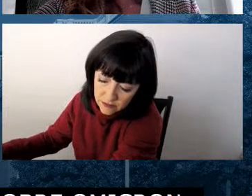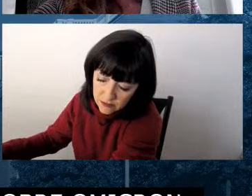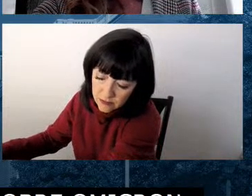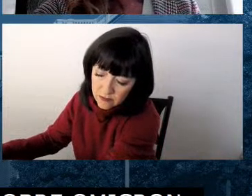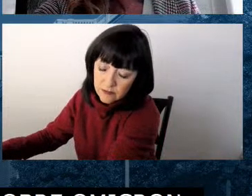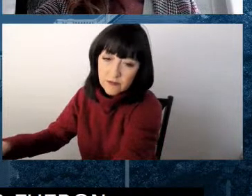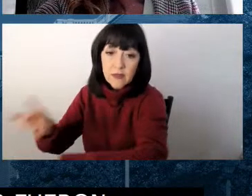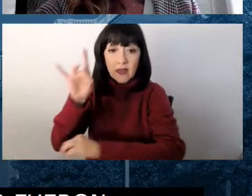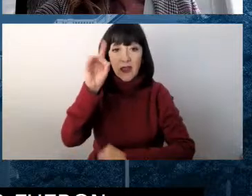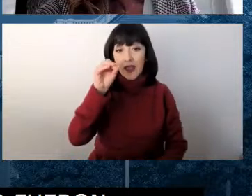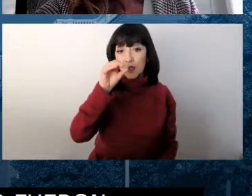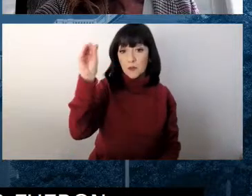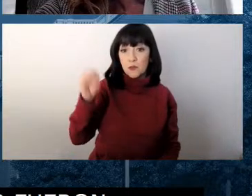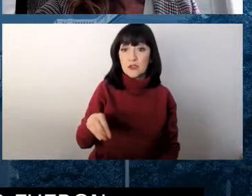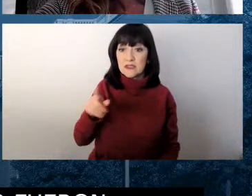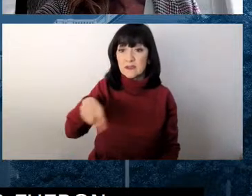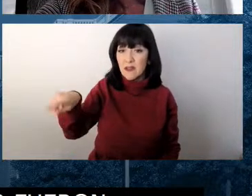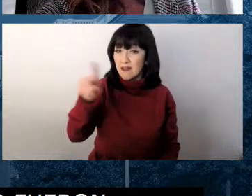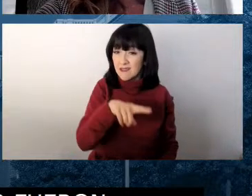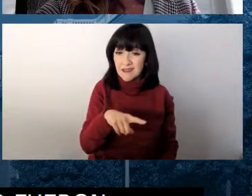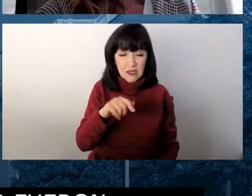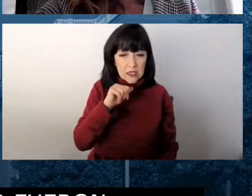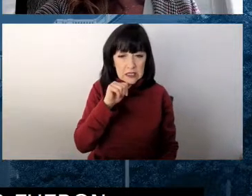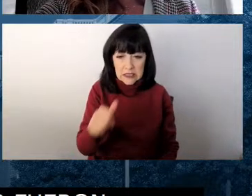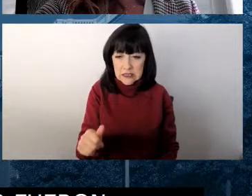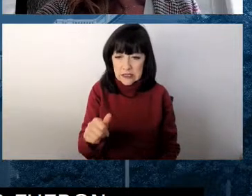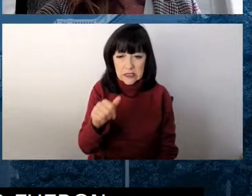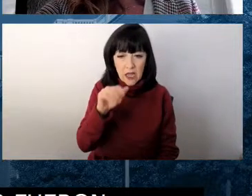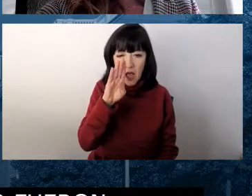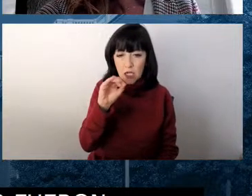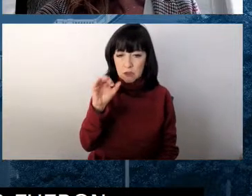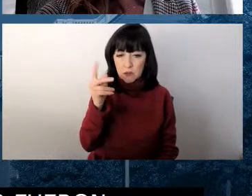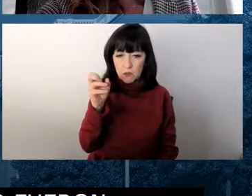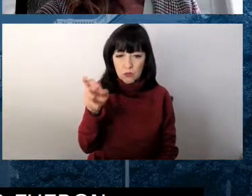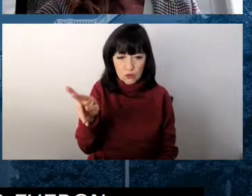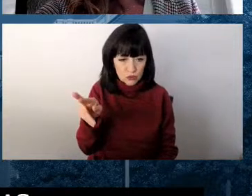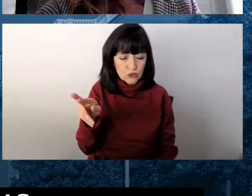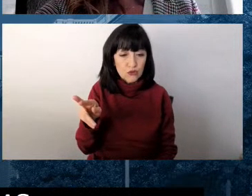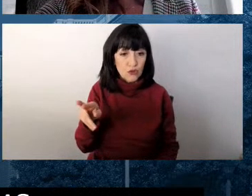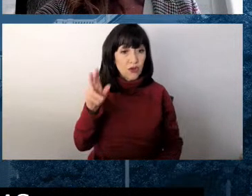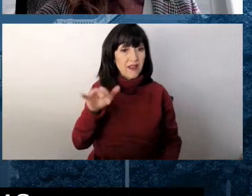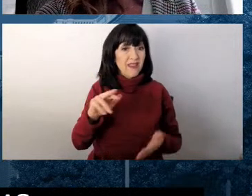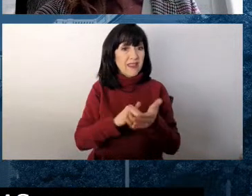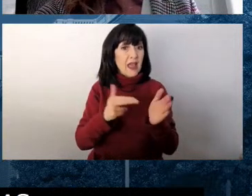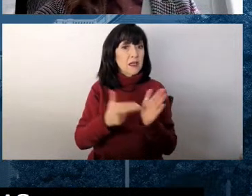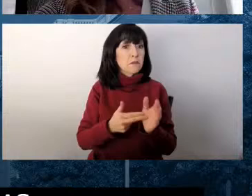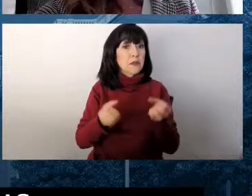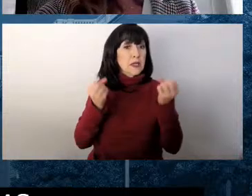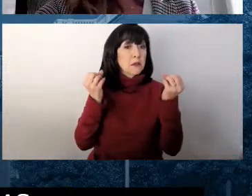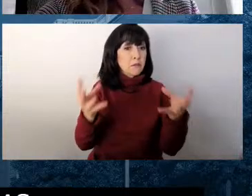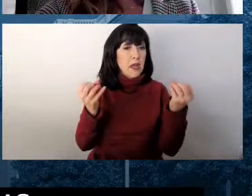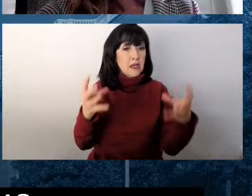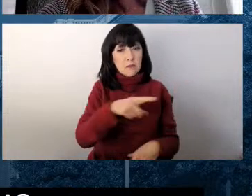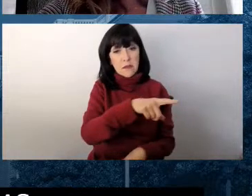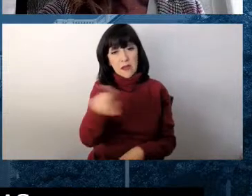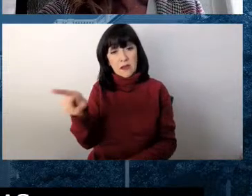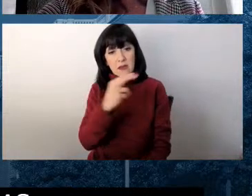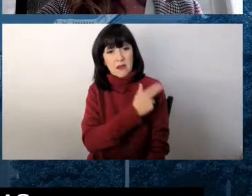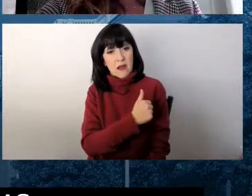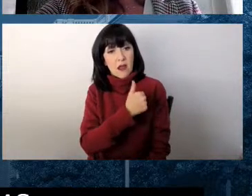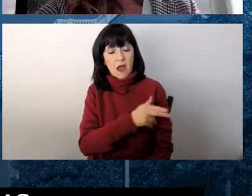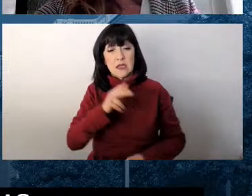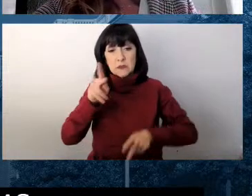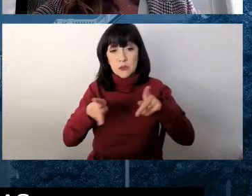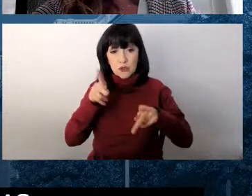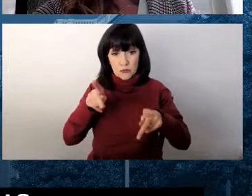boosted, meaning the vast majority of our cases and hospitalizations were among individuals who were not up to date